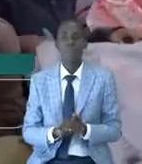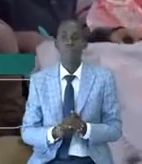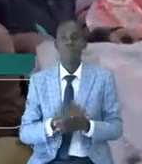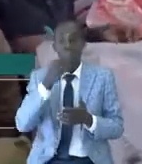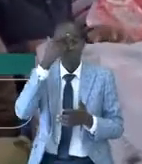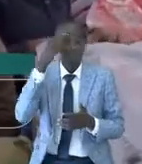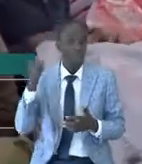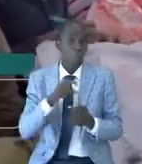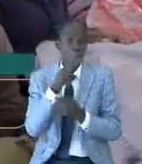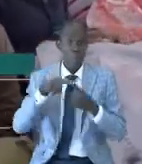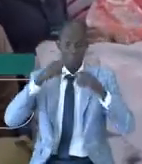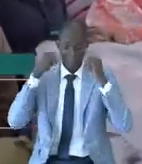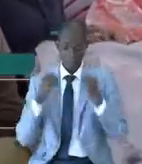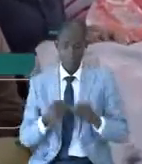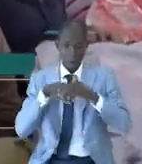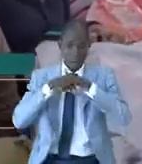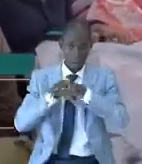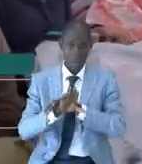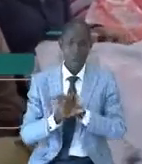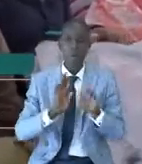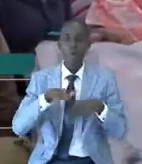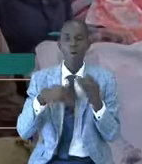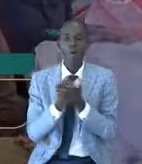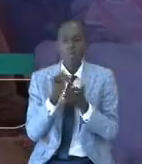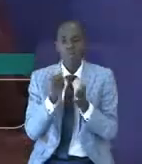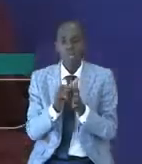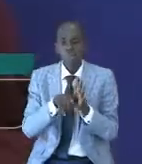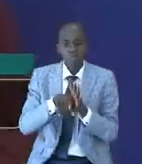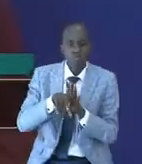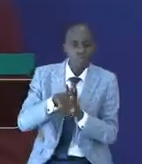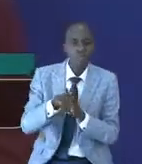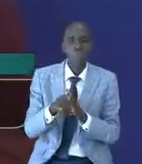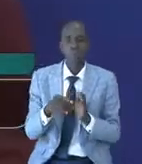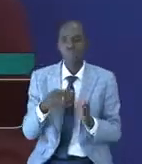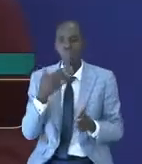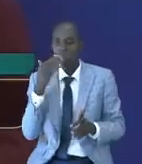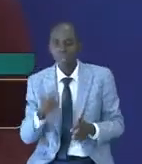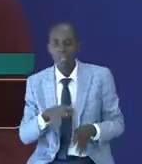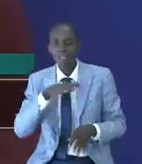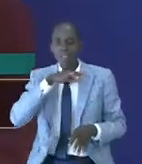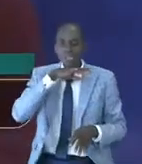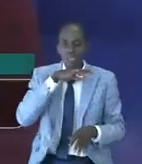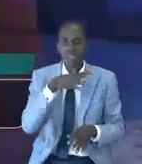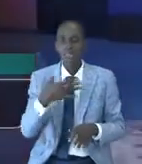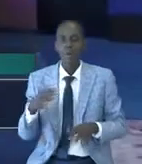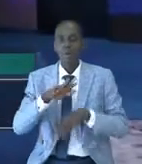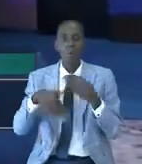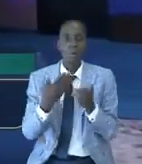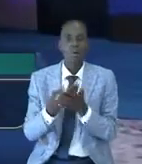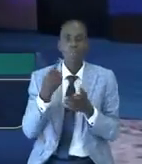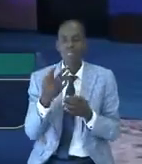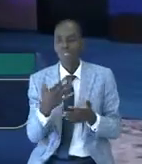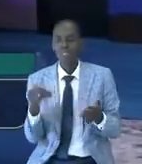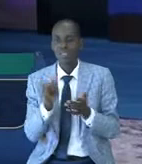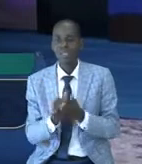Because when power comes, all those cockroaches that used to threaten your life, all the scorpion that used to threaten